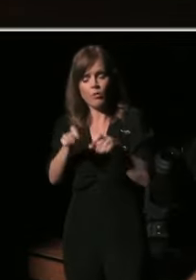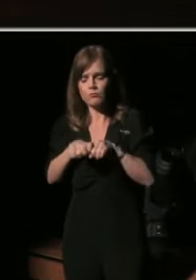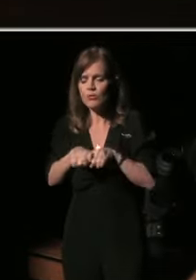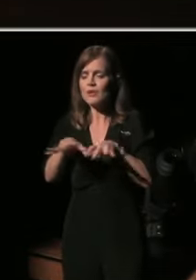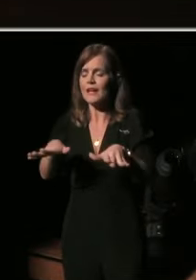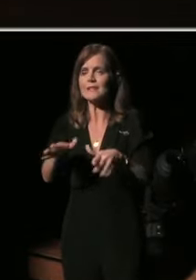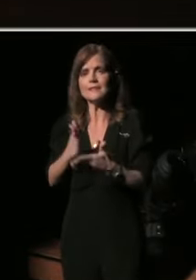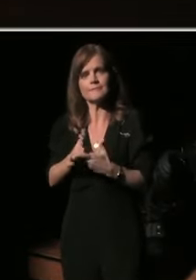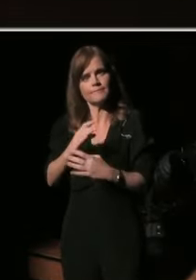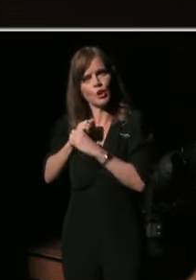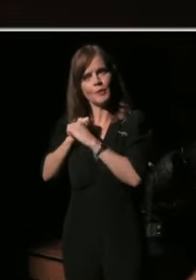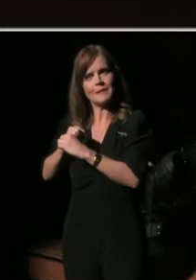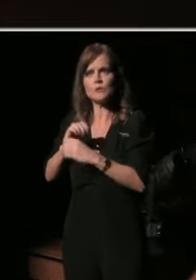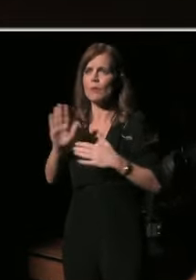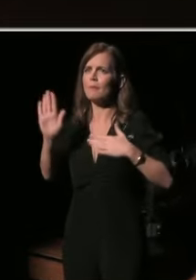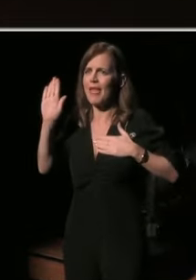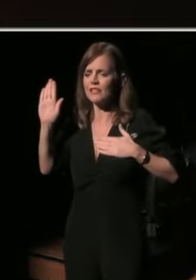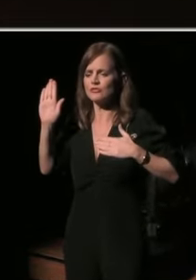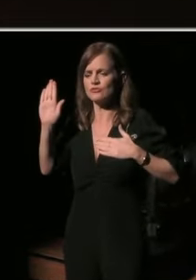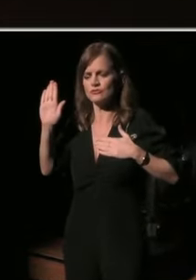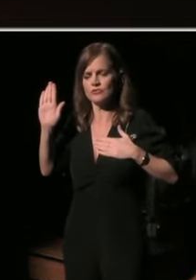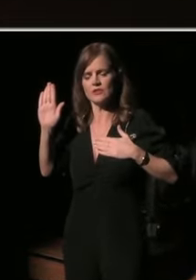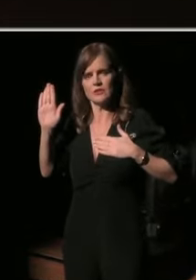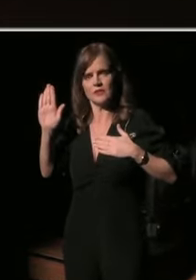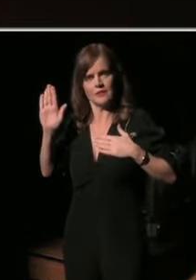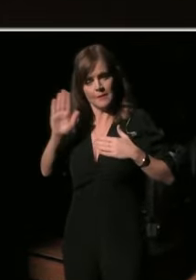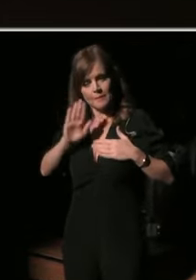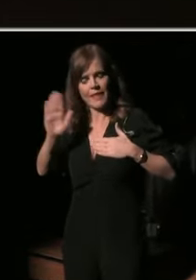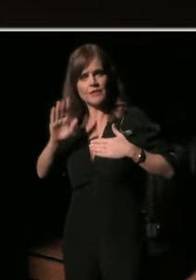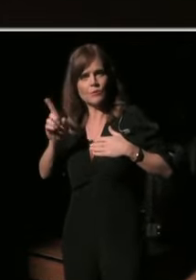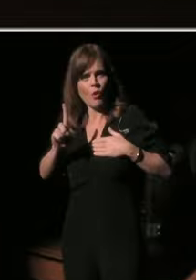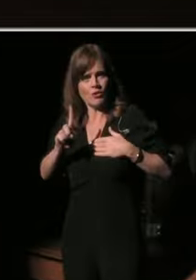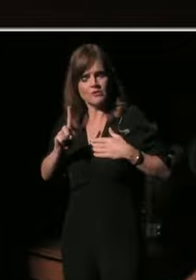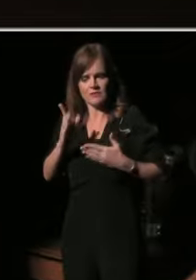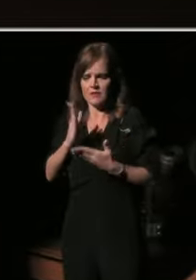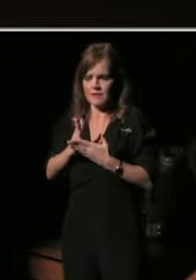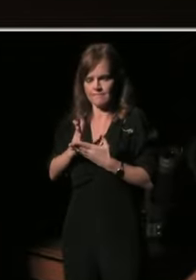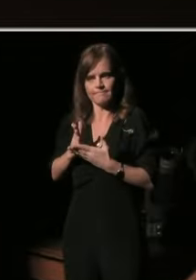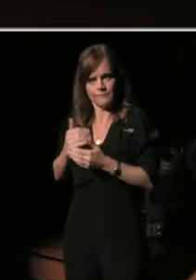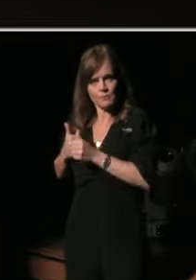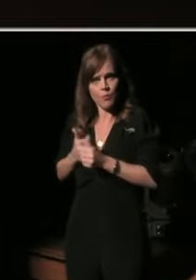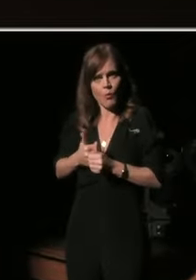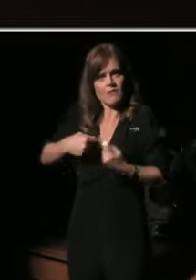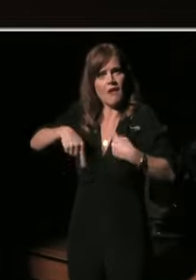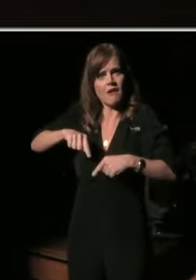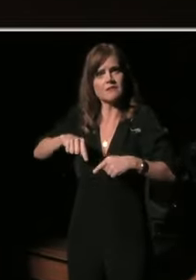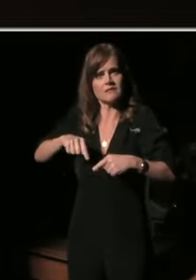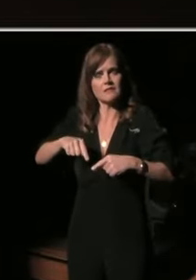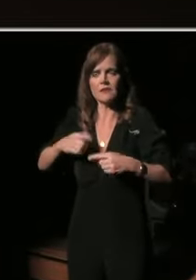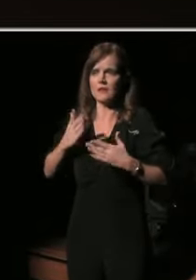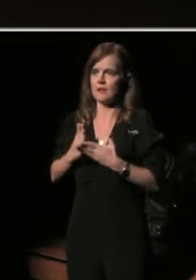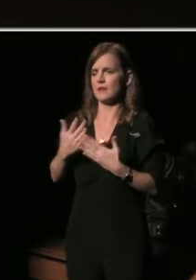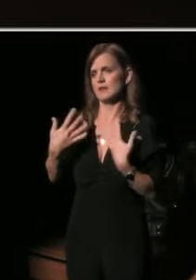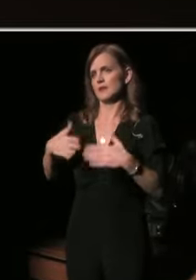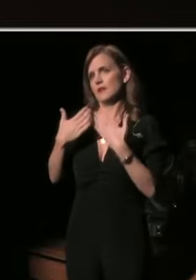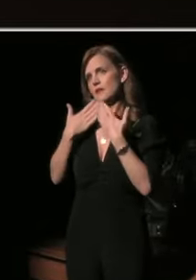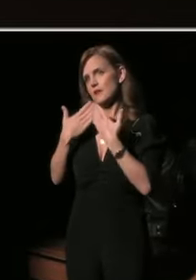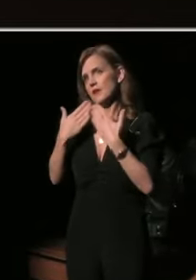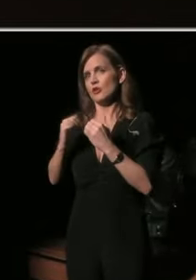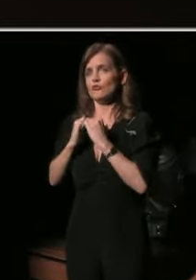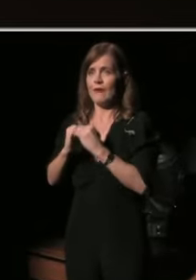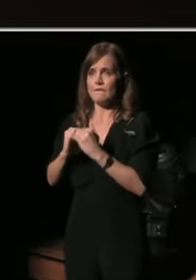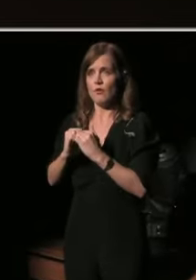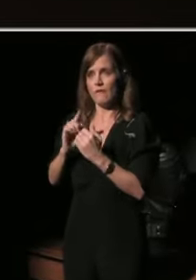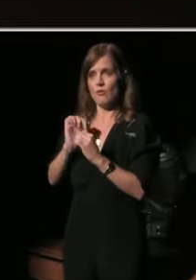equal representation for women directors and for pledging to sharing your stats. We've been overwhelmed and really grateful for the